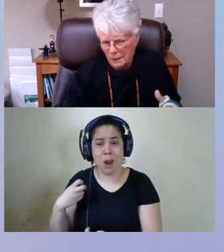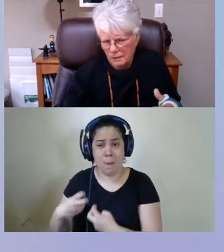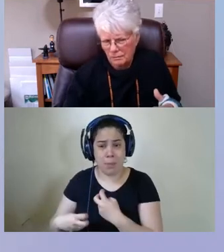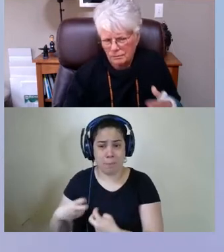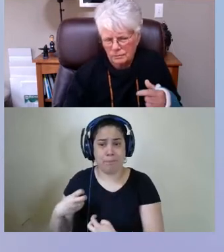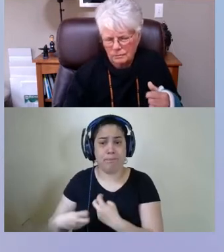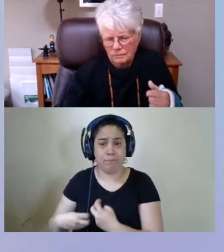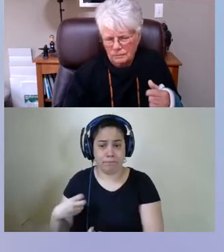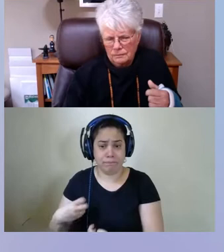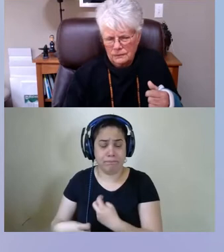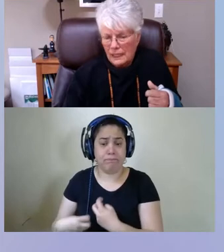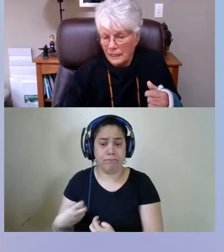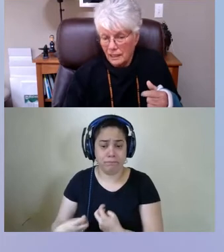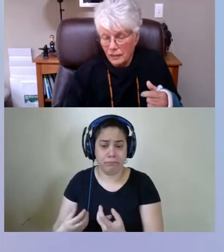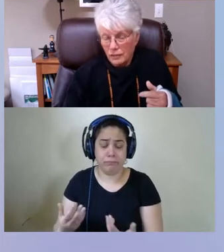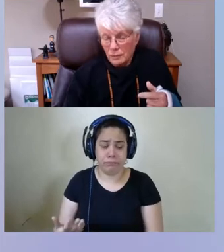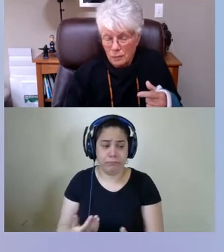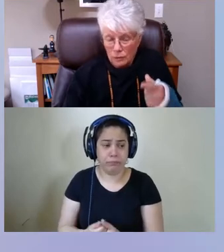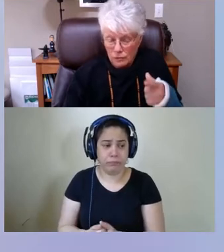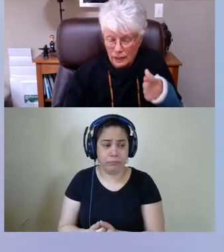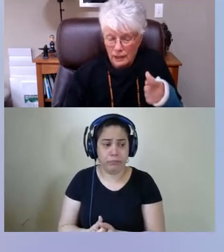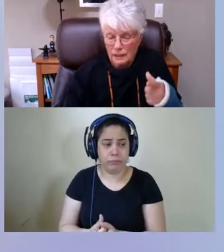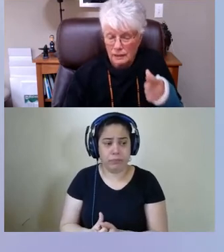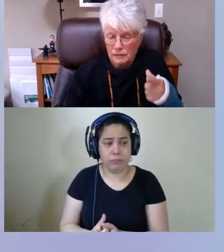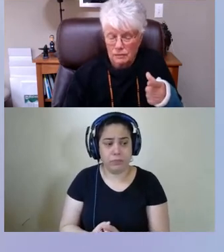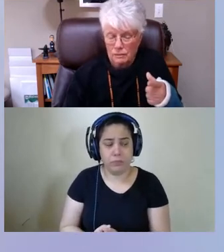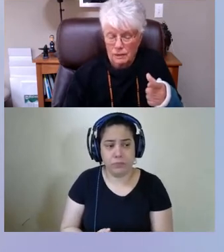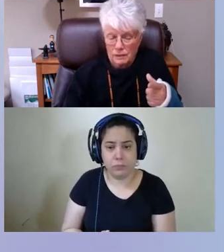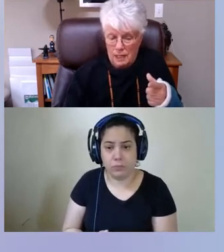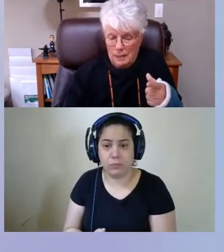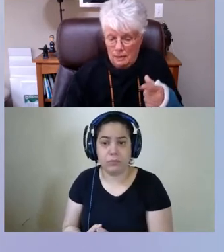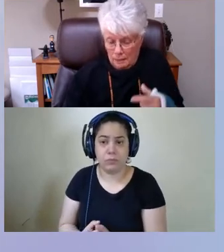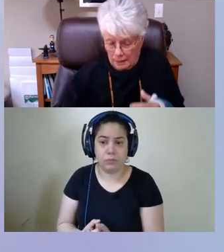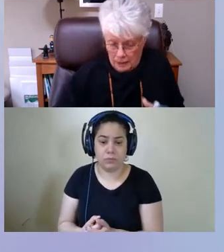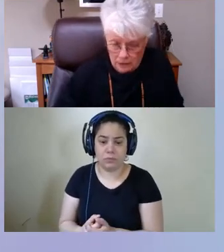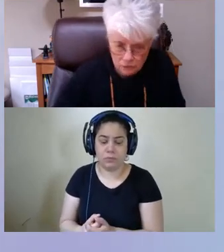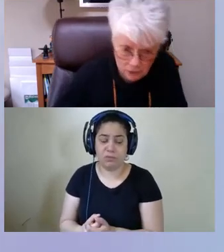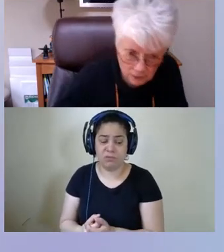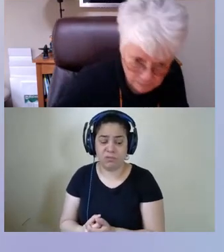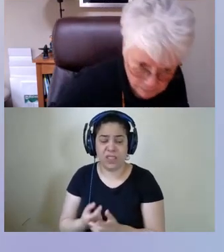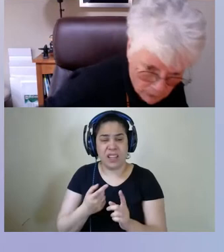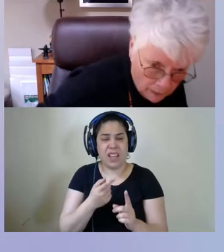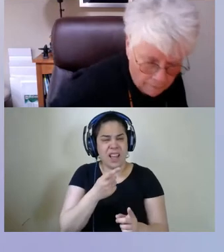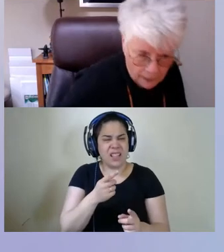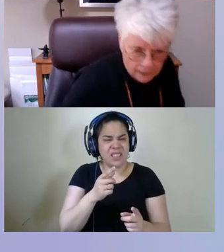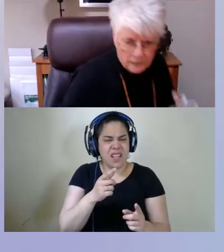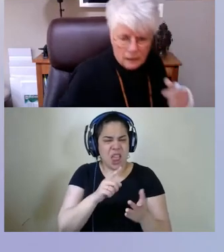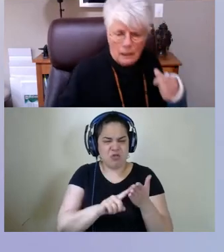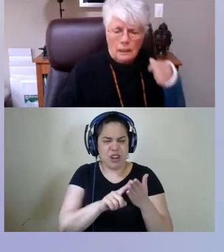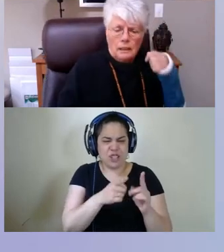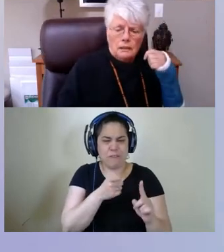maybe 10 years at most, I think, this came out about 10 years ago,